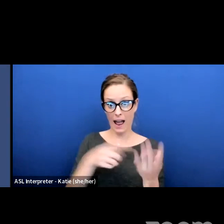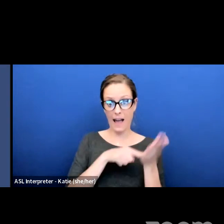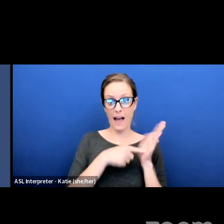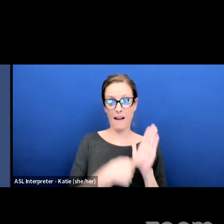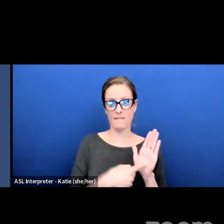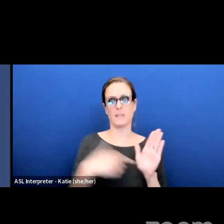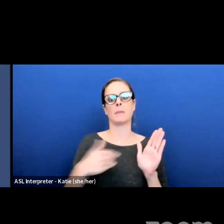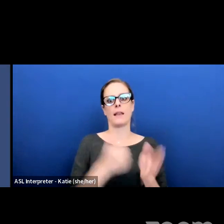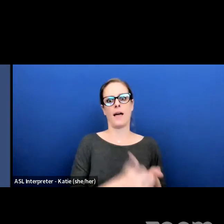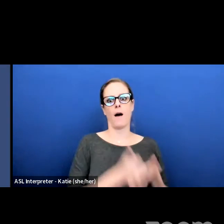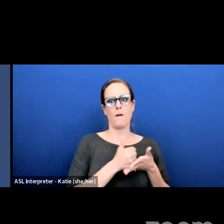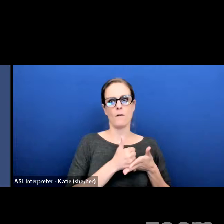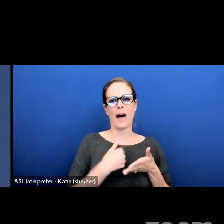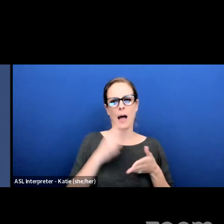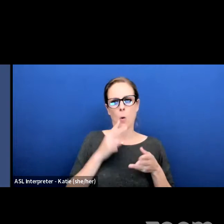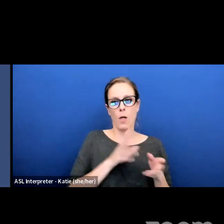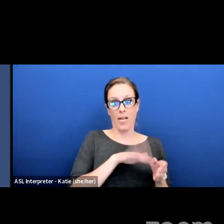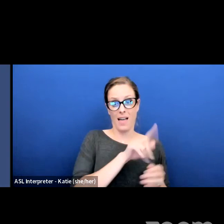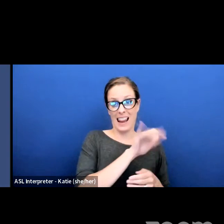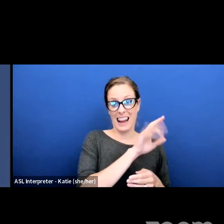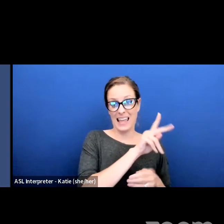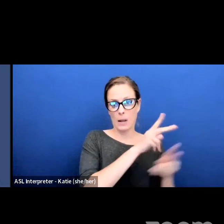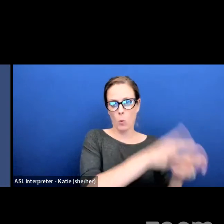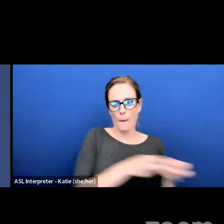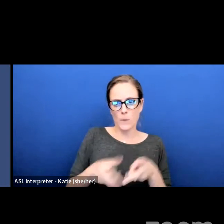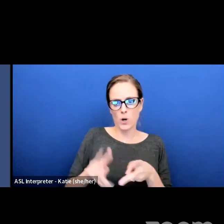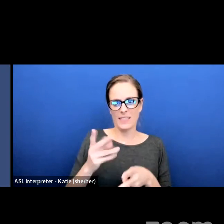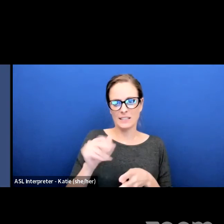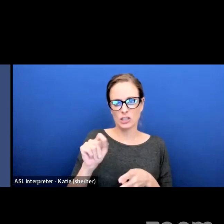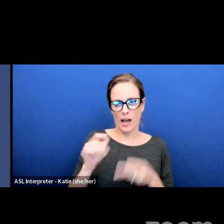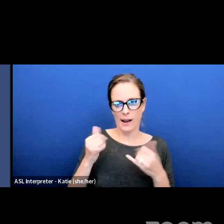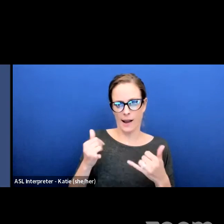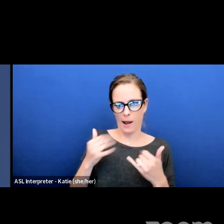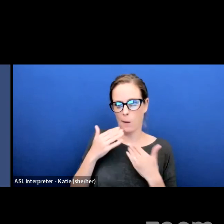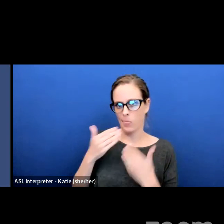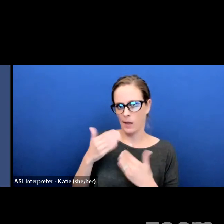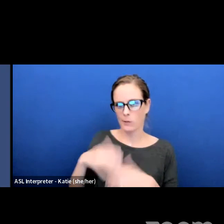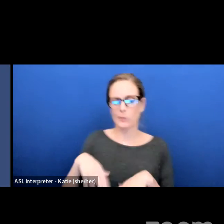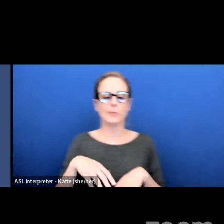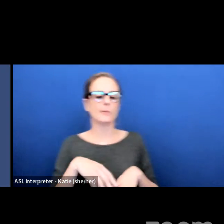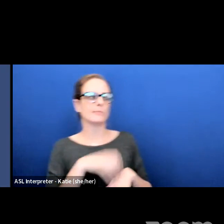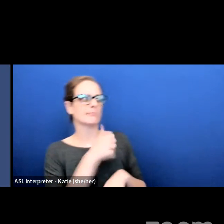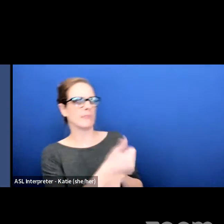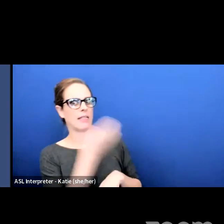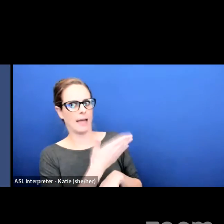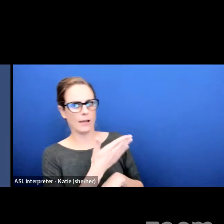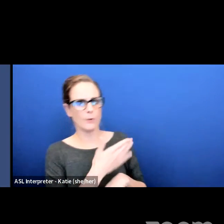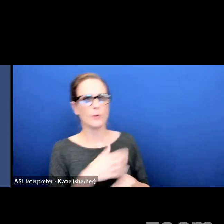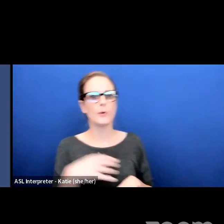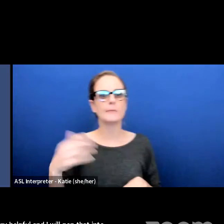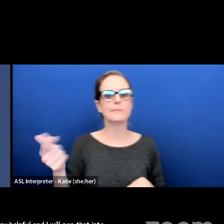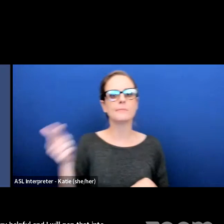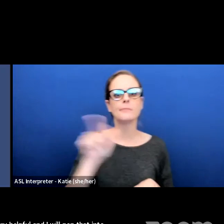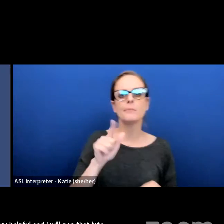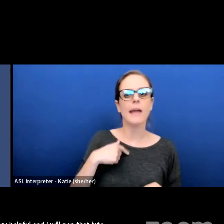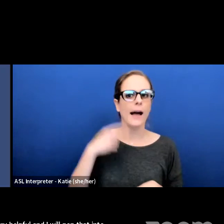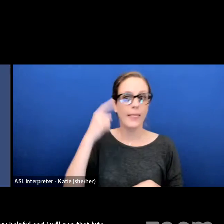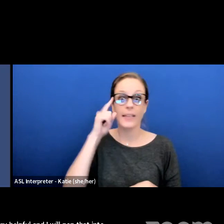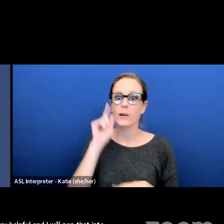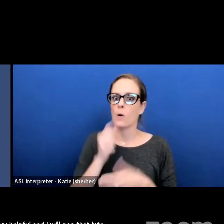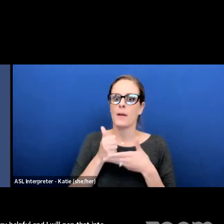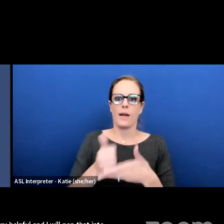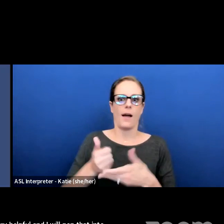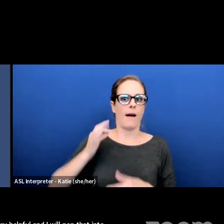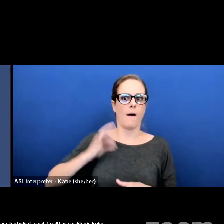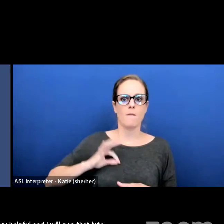I'll pop it in the chat too. Awesome. Thank you. So I think it would be very helpful if we